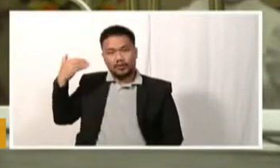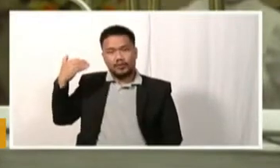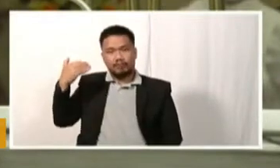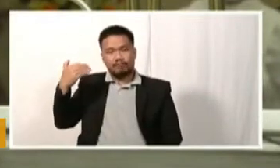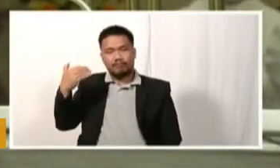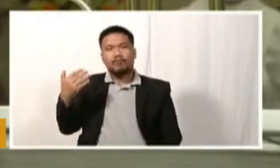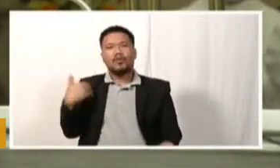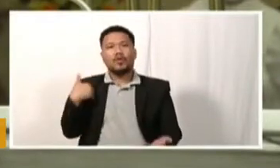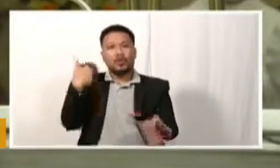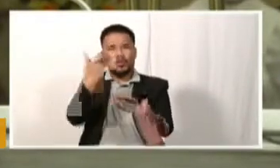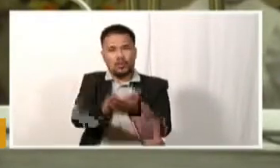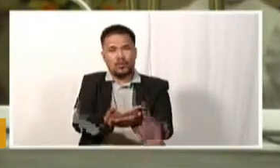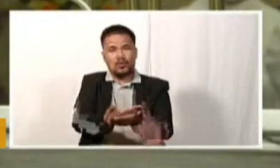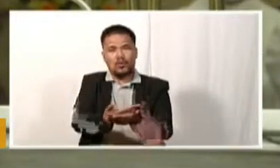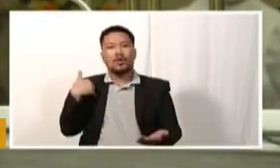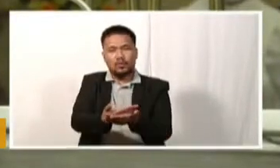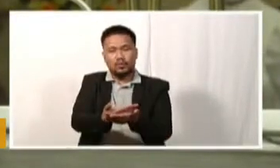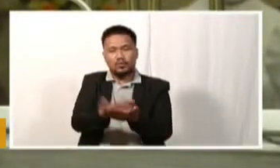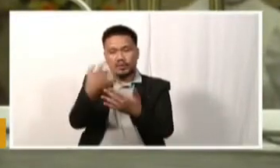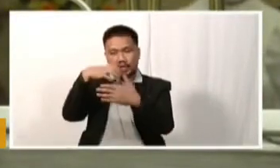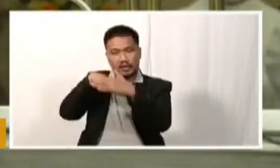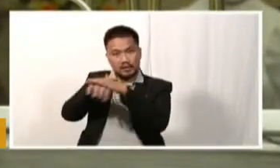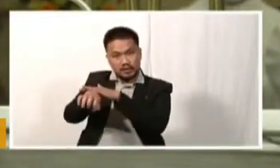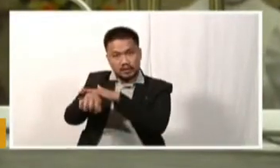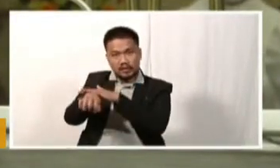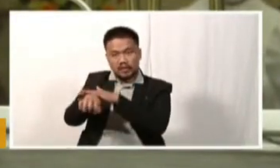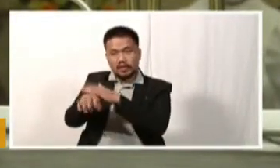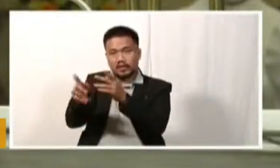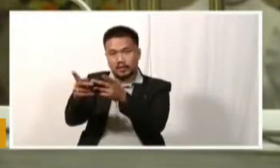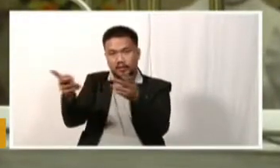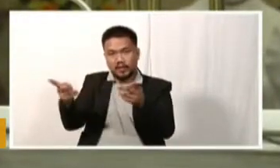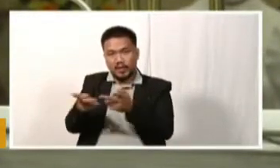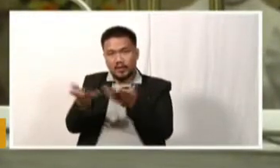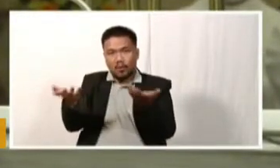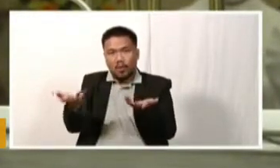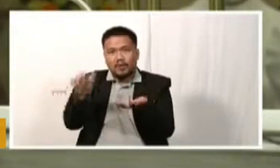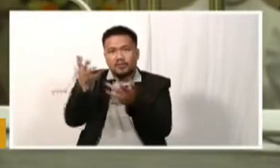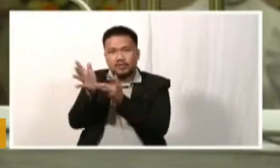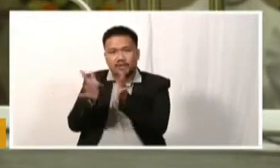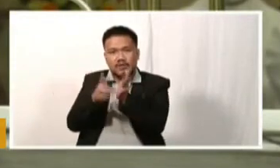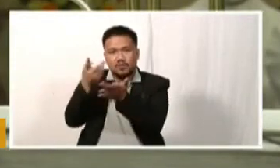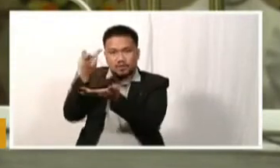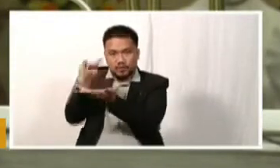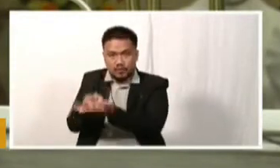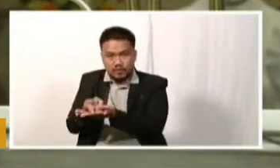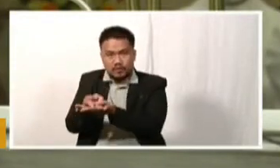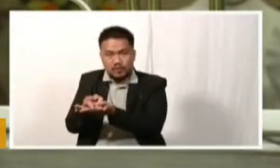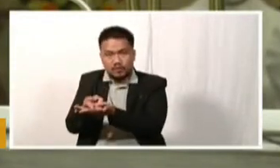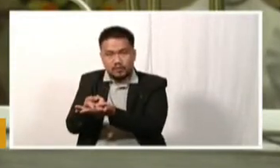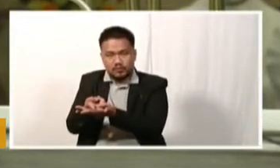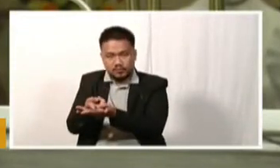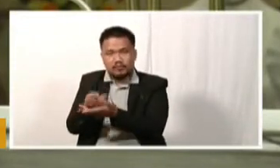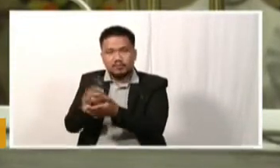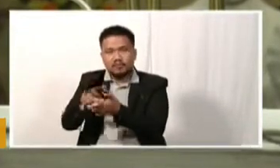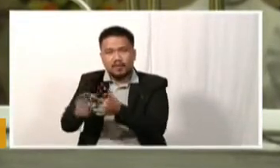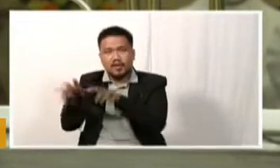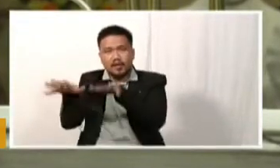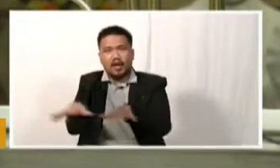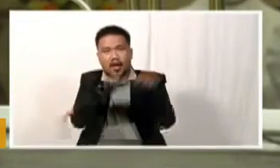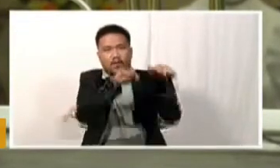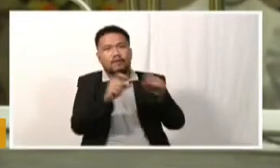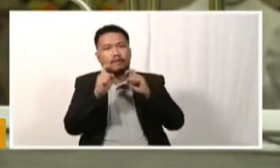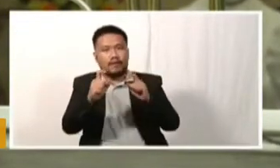see the place where he lay. Then go quickly and tell his